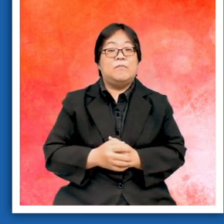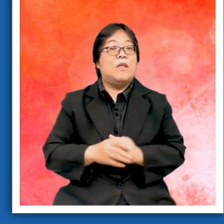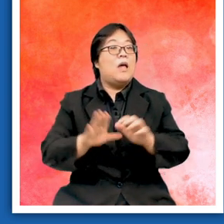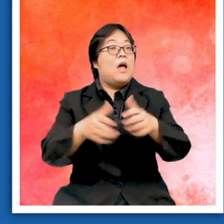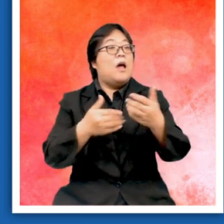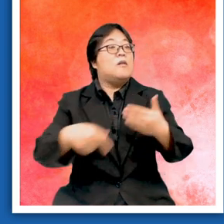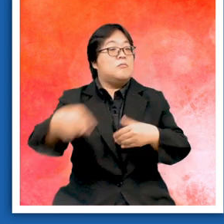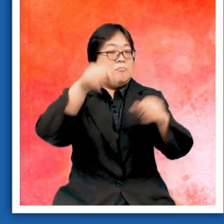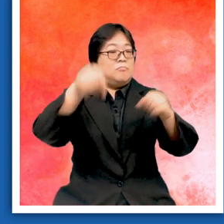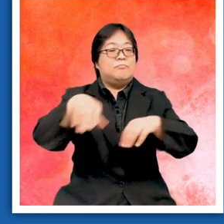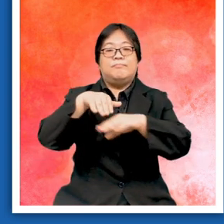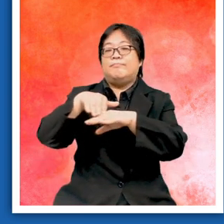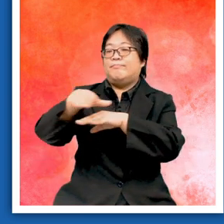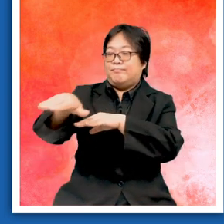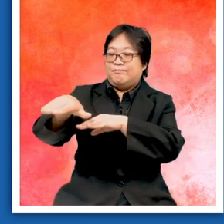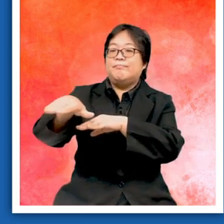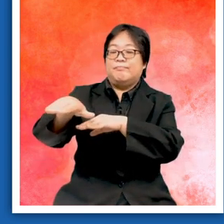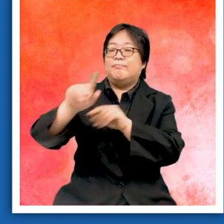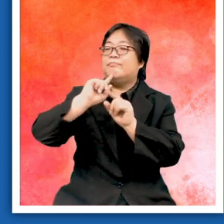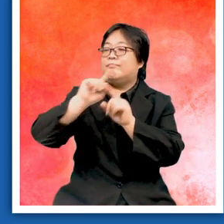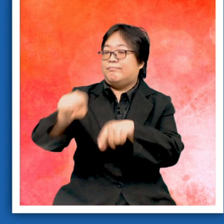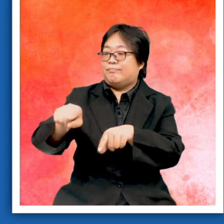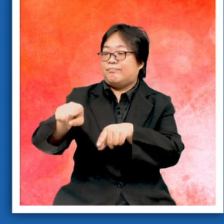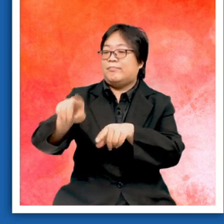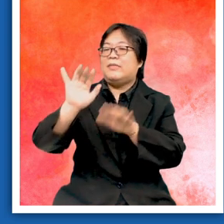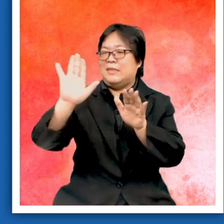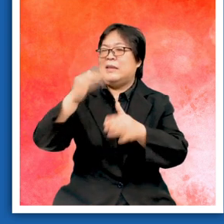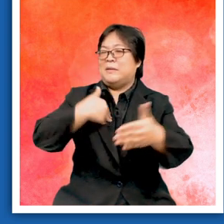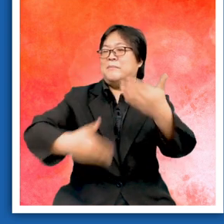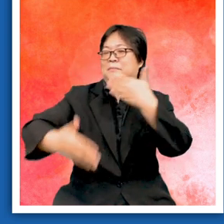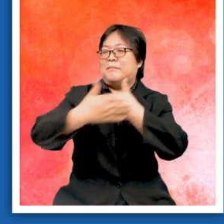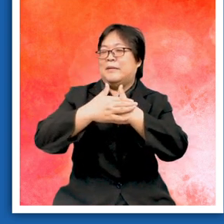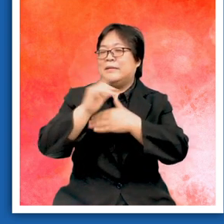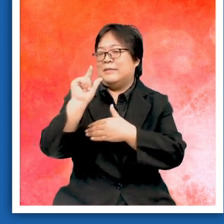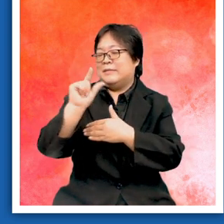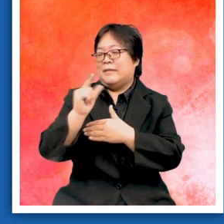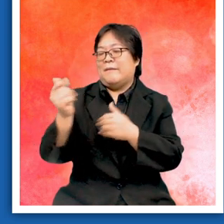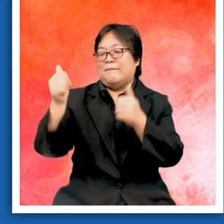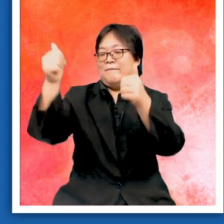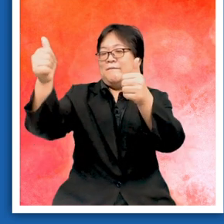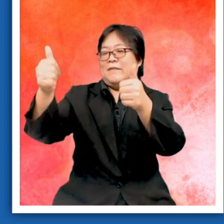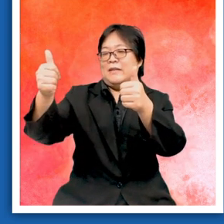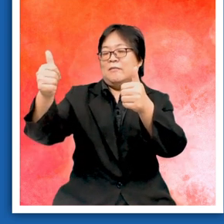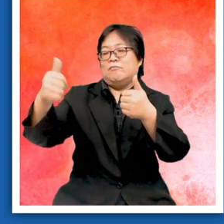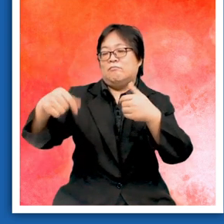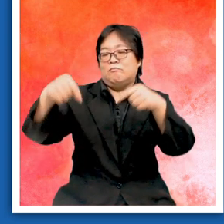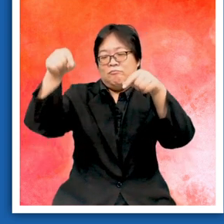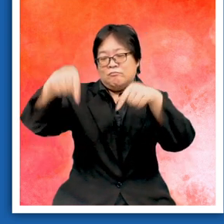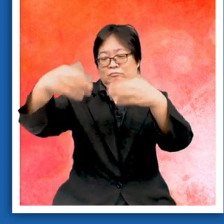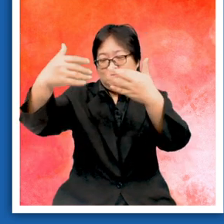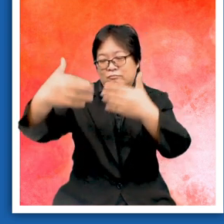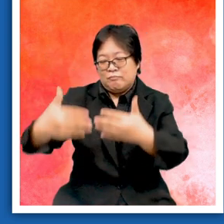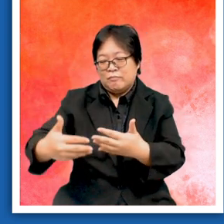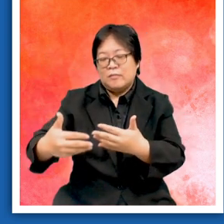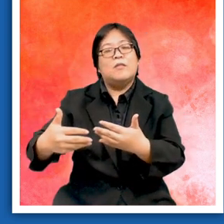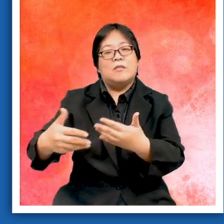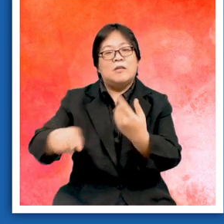this is how you can submit the answer. Let me go back to the front page and then I go to the